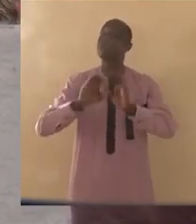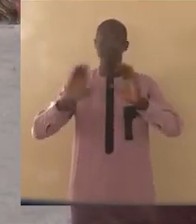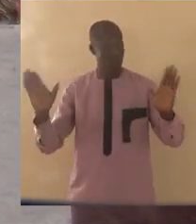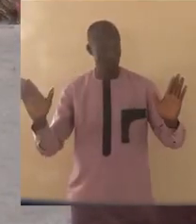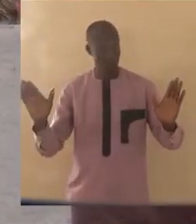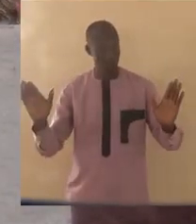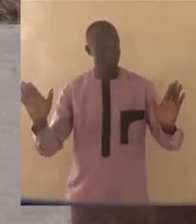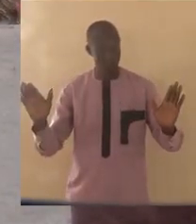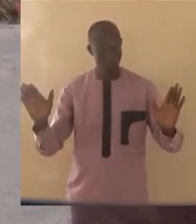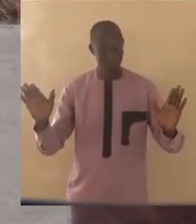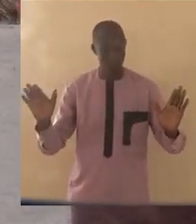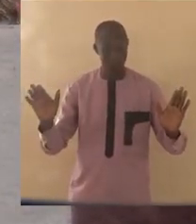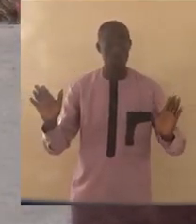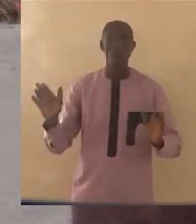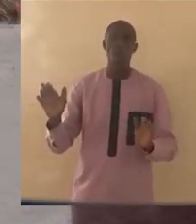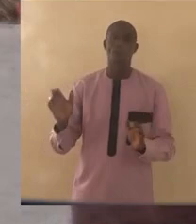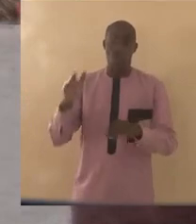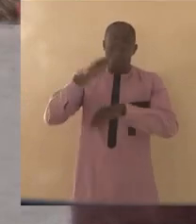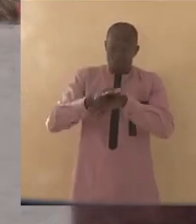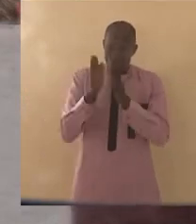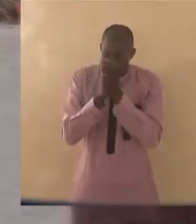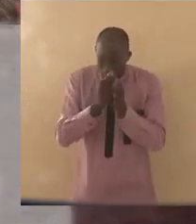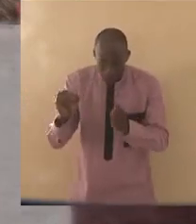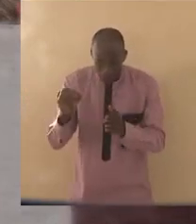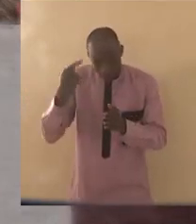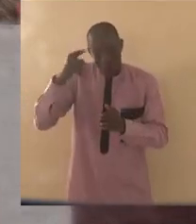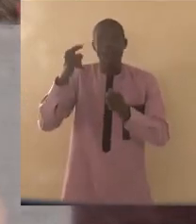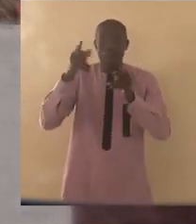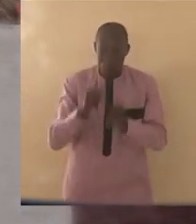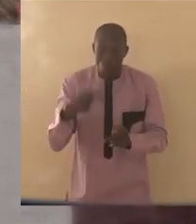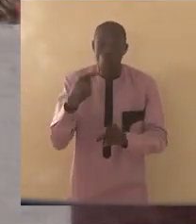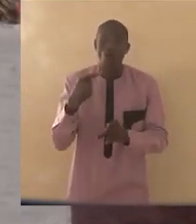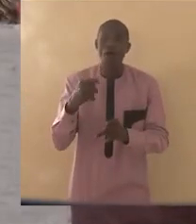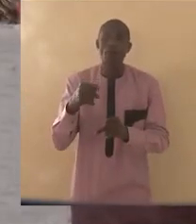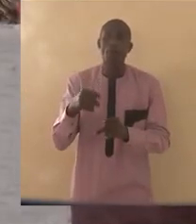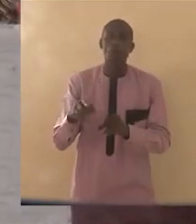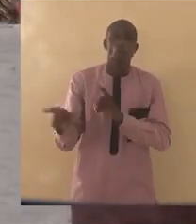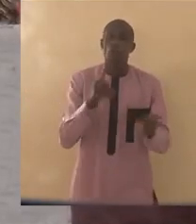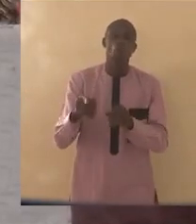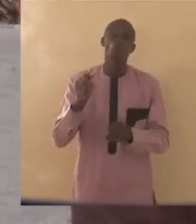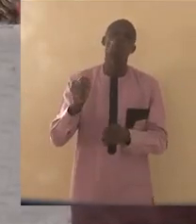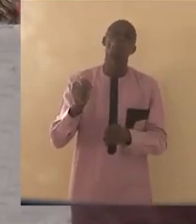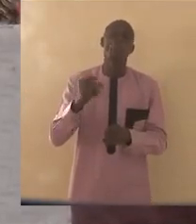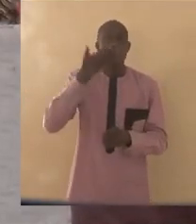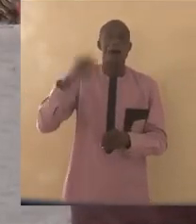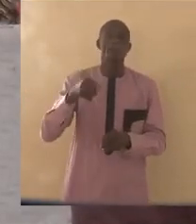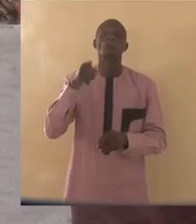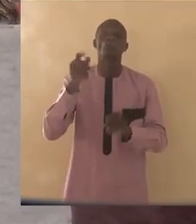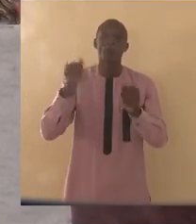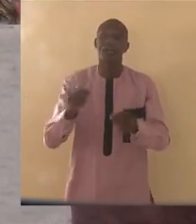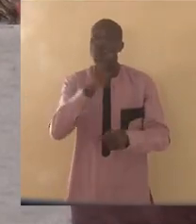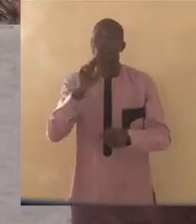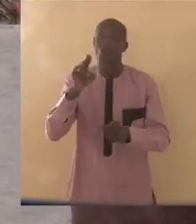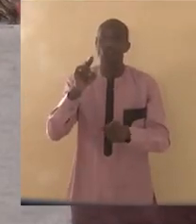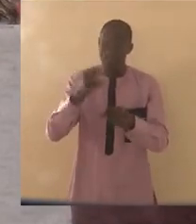very, very clear on praying rather for the person that has done you terribly. Then you